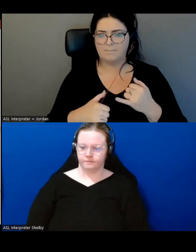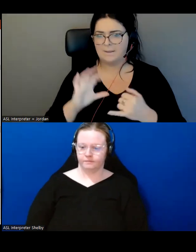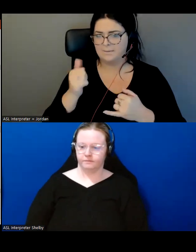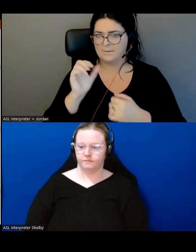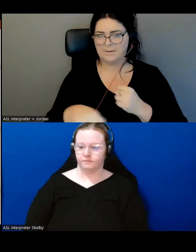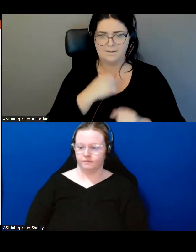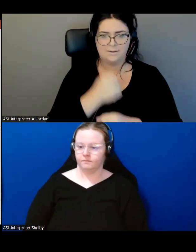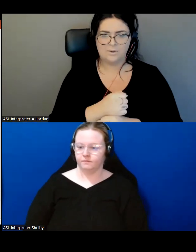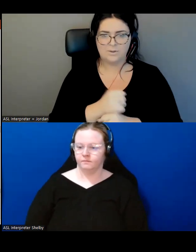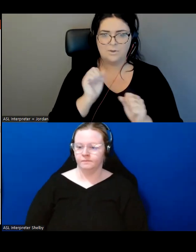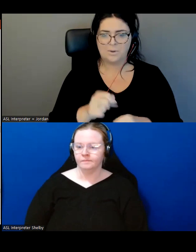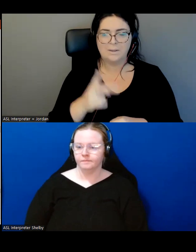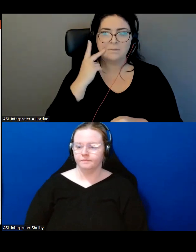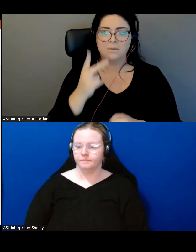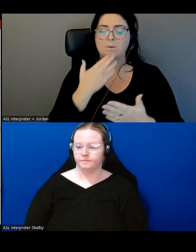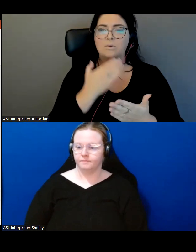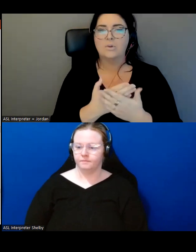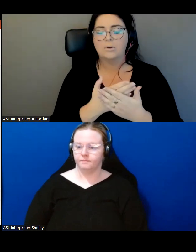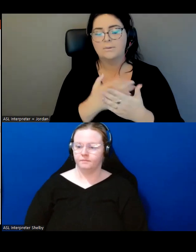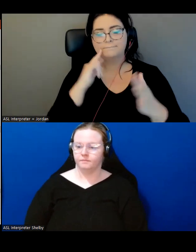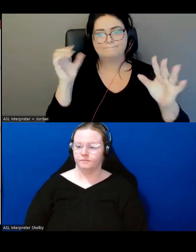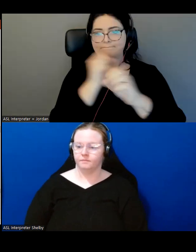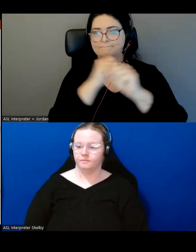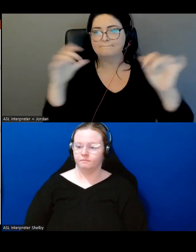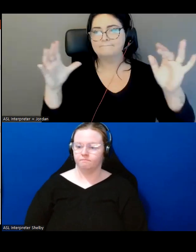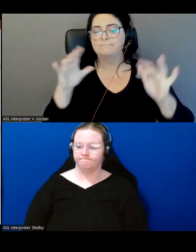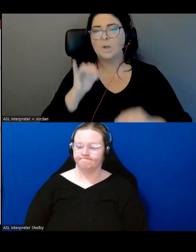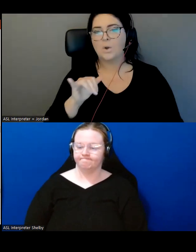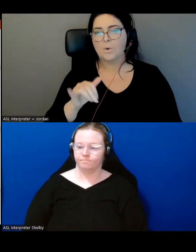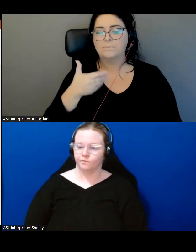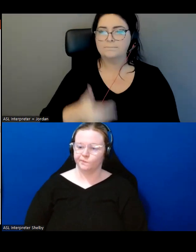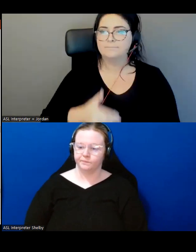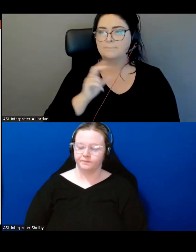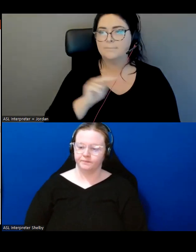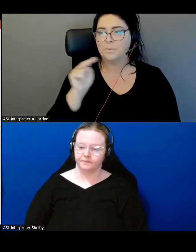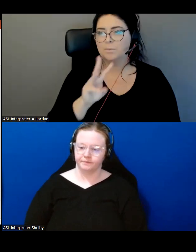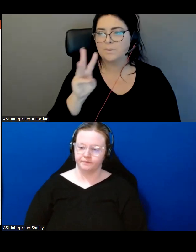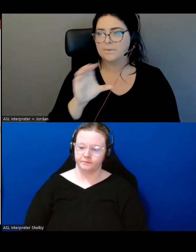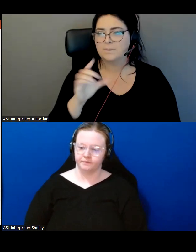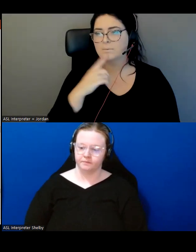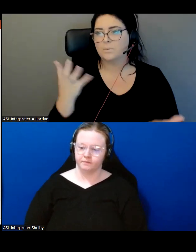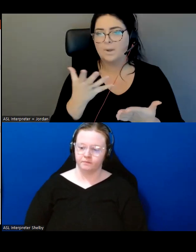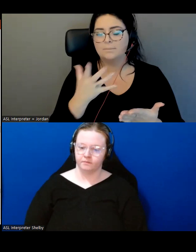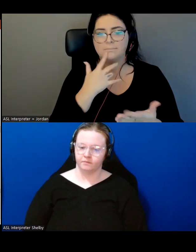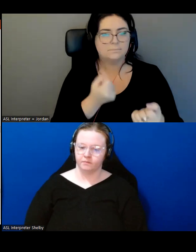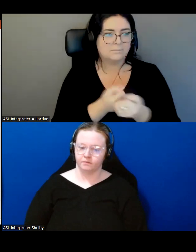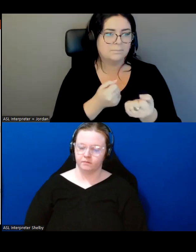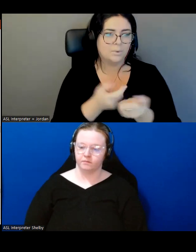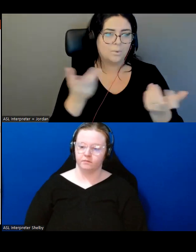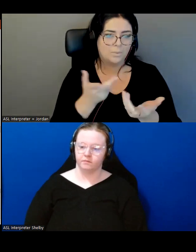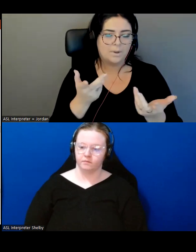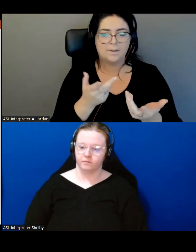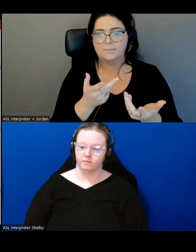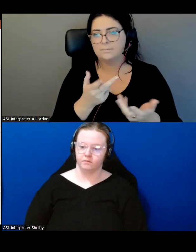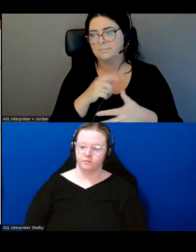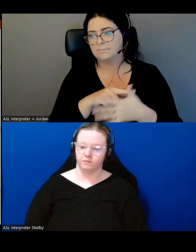years. I think it'll give a really good idea about who we are and what we've supported, those kinds